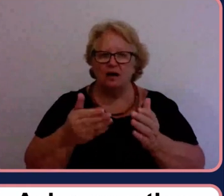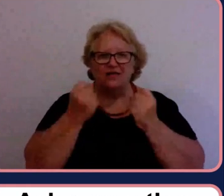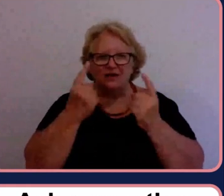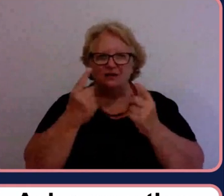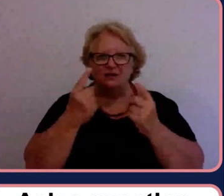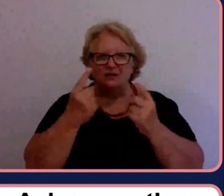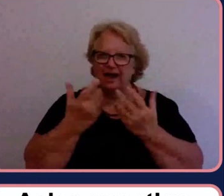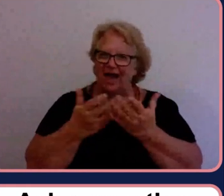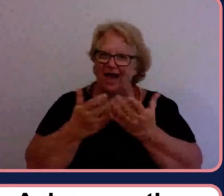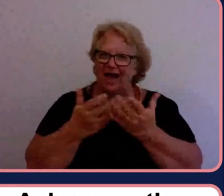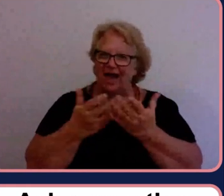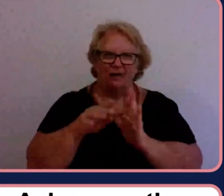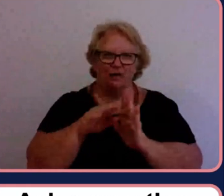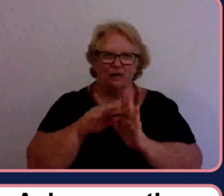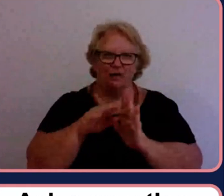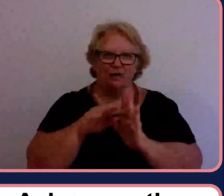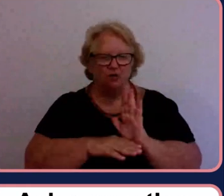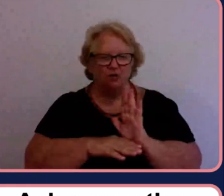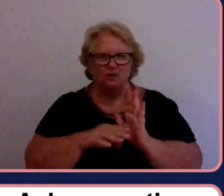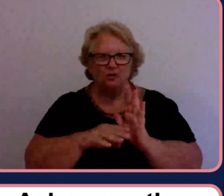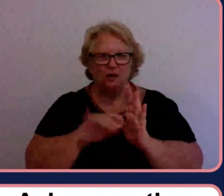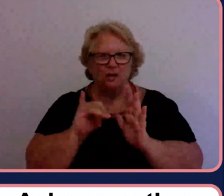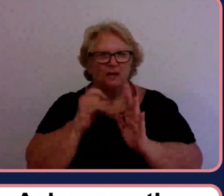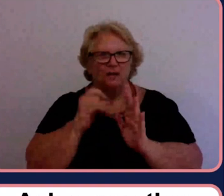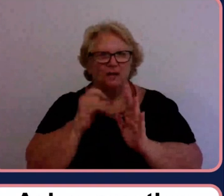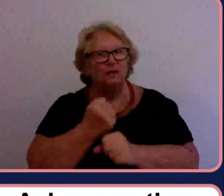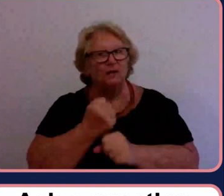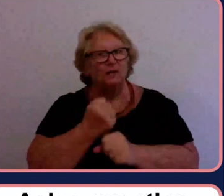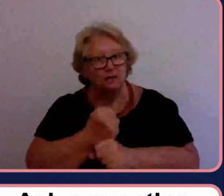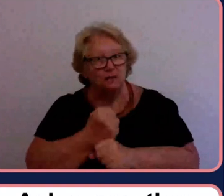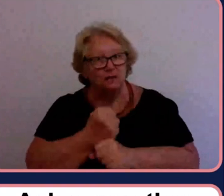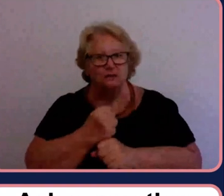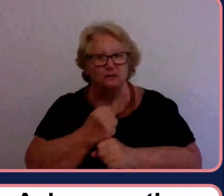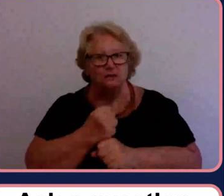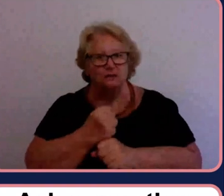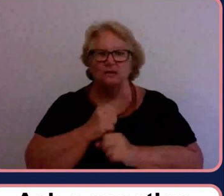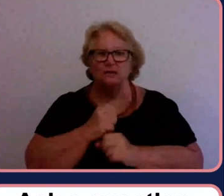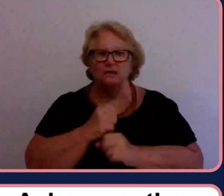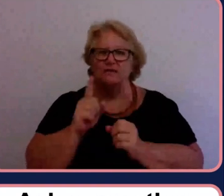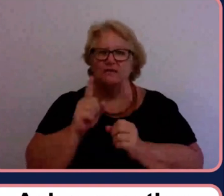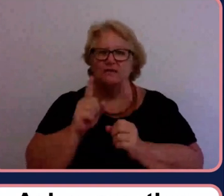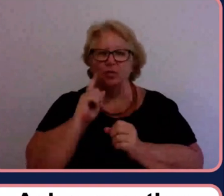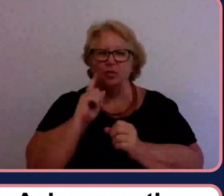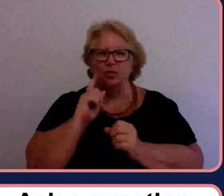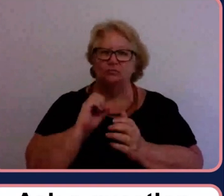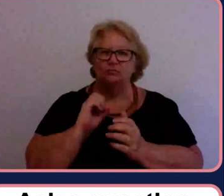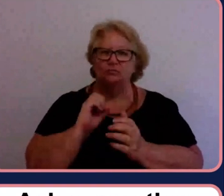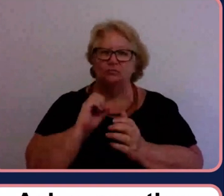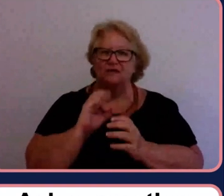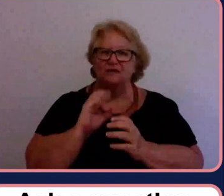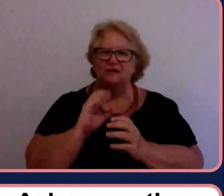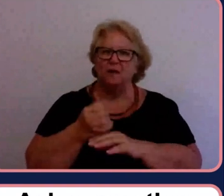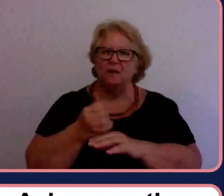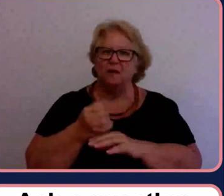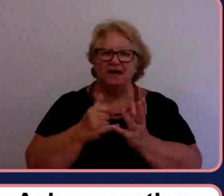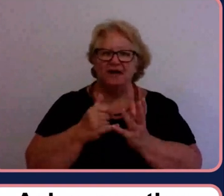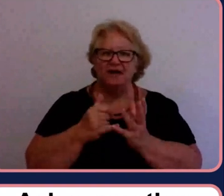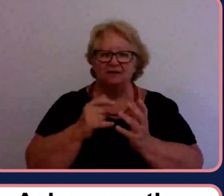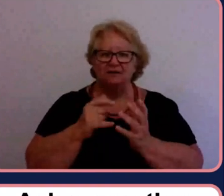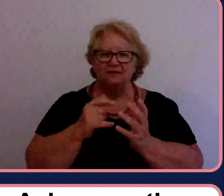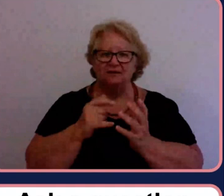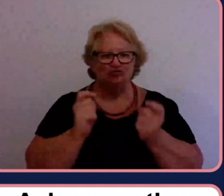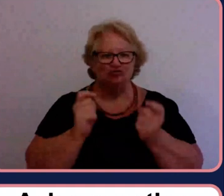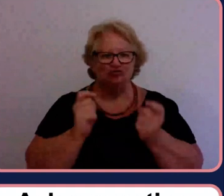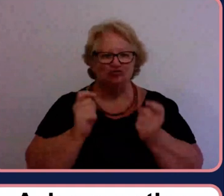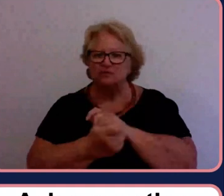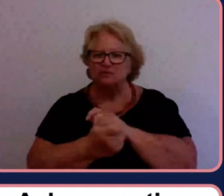rules might be created that would be put in place over time as part of that longer term transitional set of arrangements that we talked about